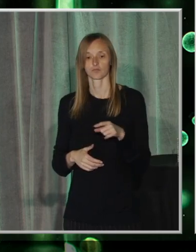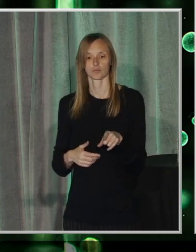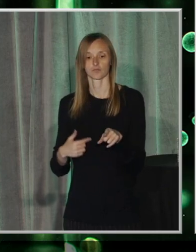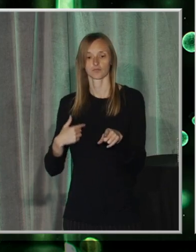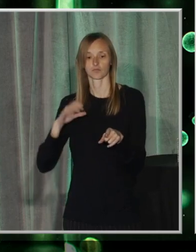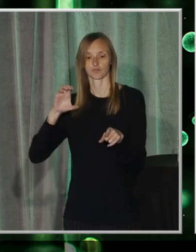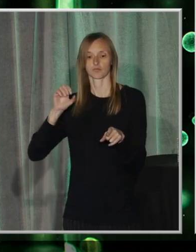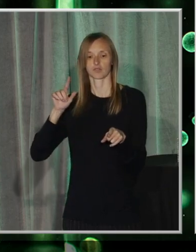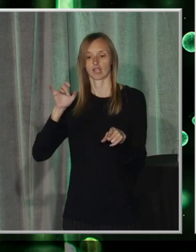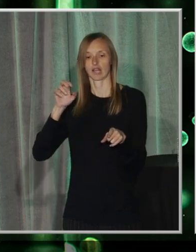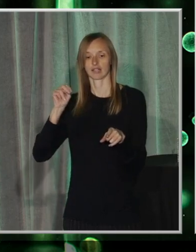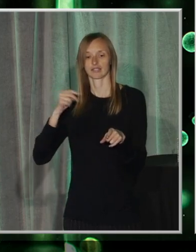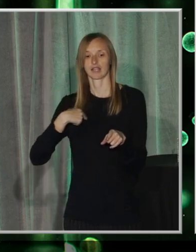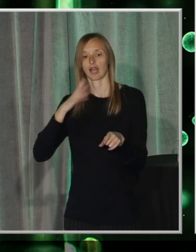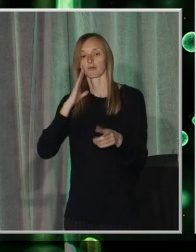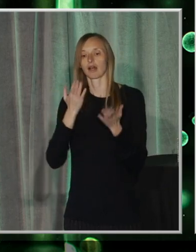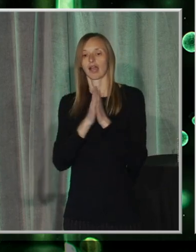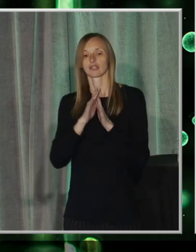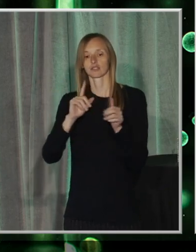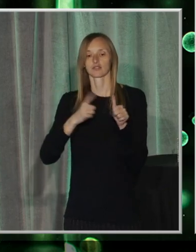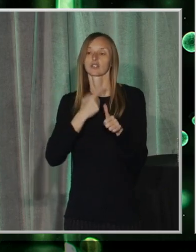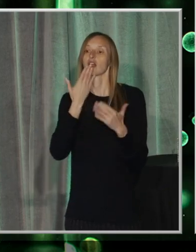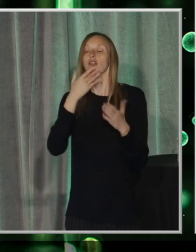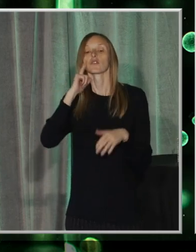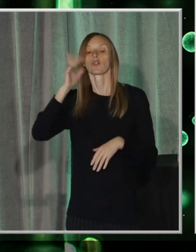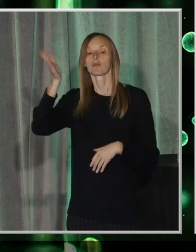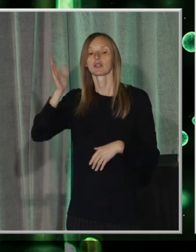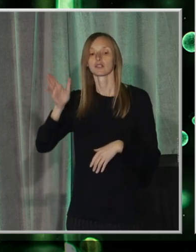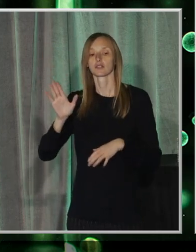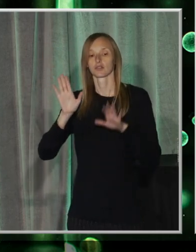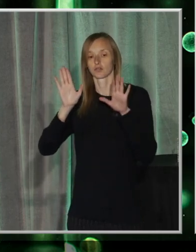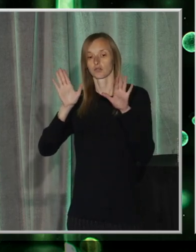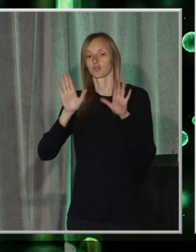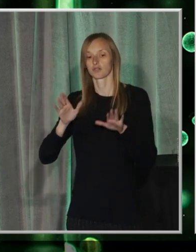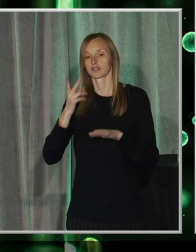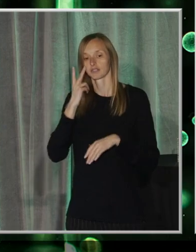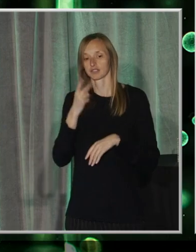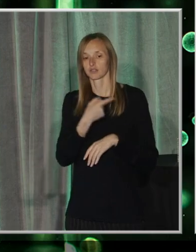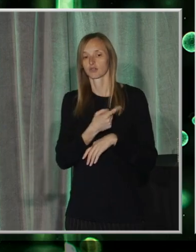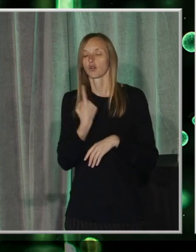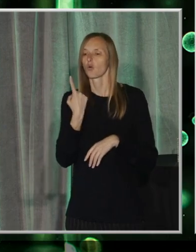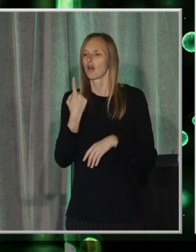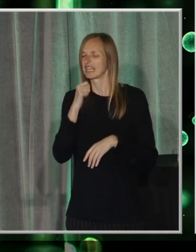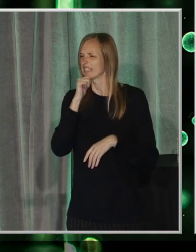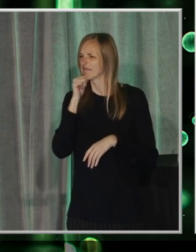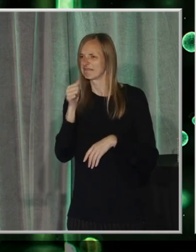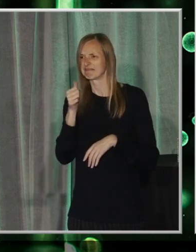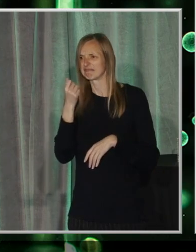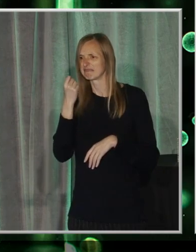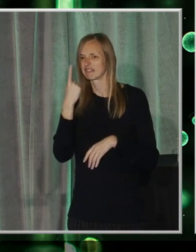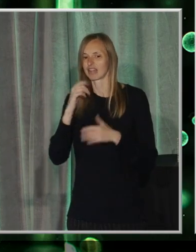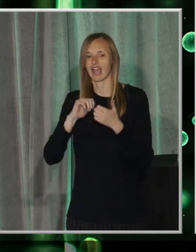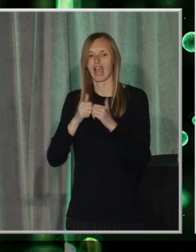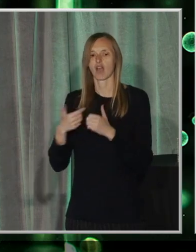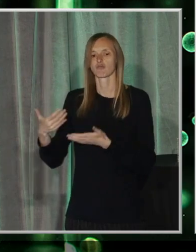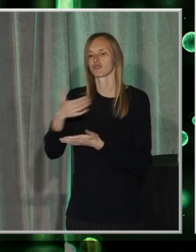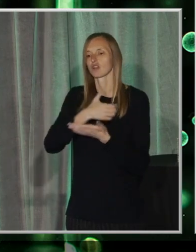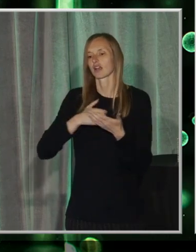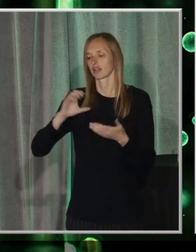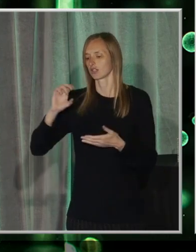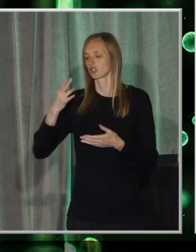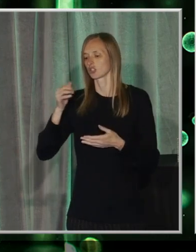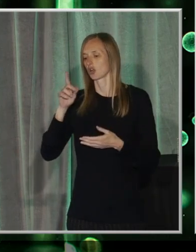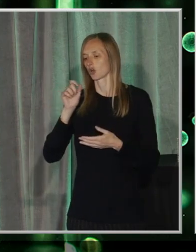I'll start in that case. Thank you very much for your presentation. Lovely to see. One thing that wasn't clear to me was, how do you collect the charcoal